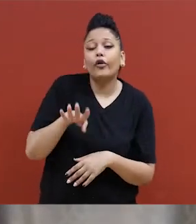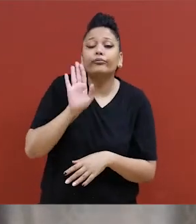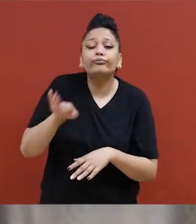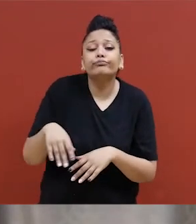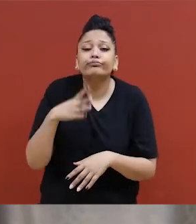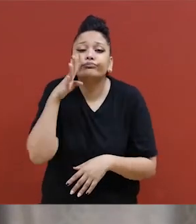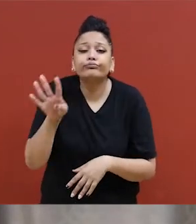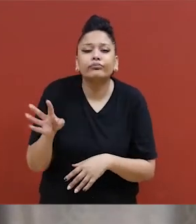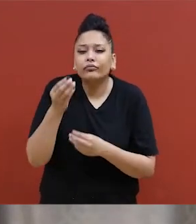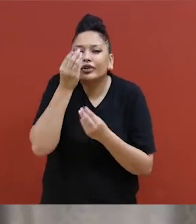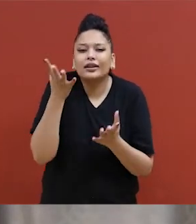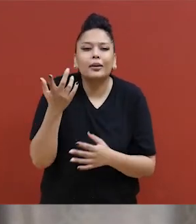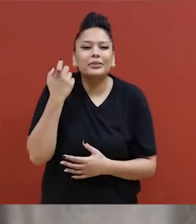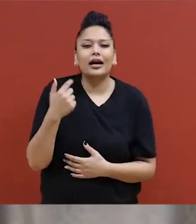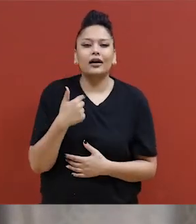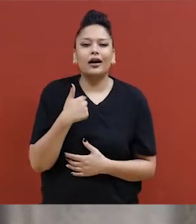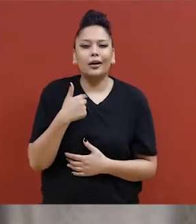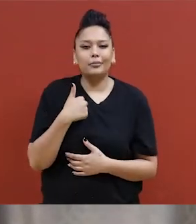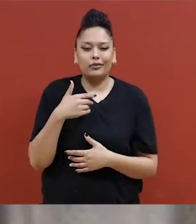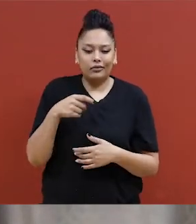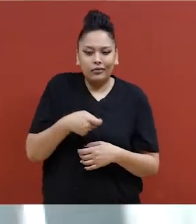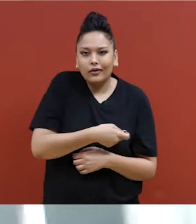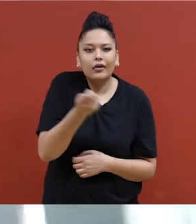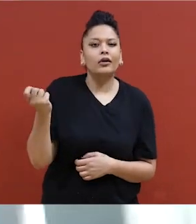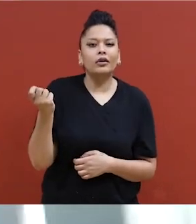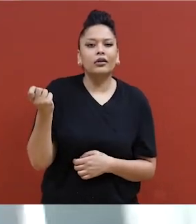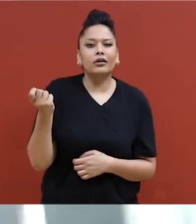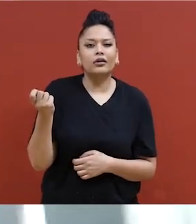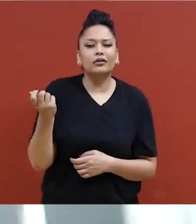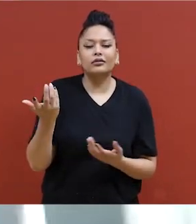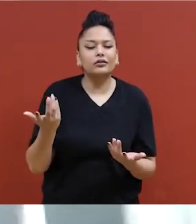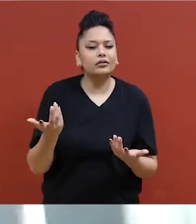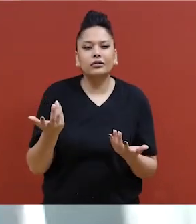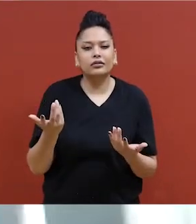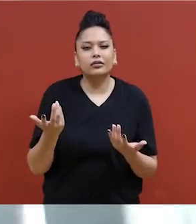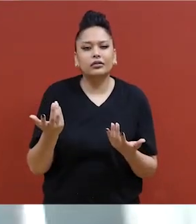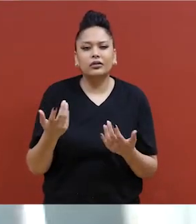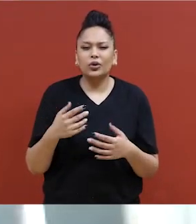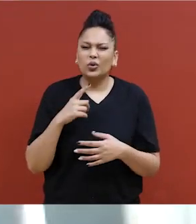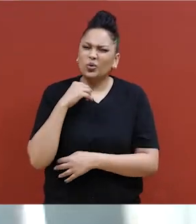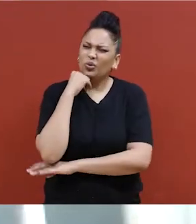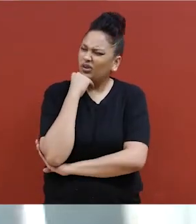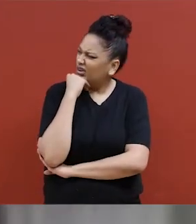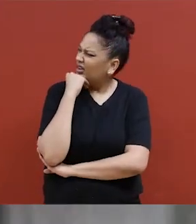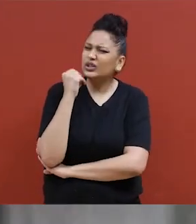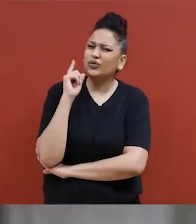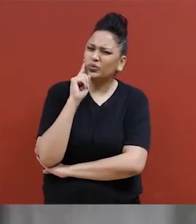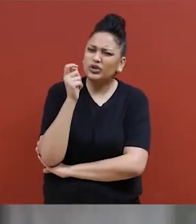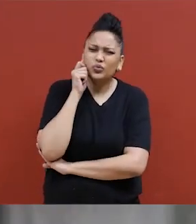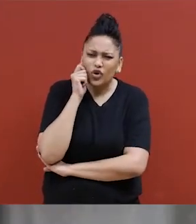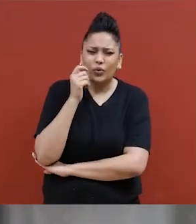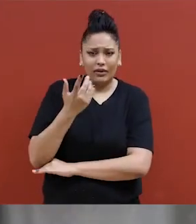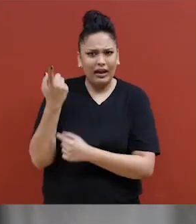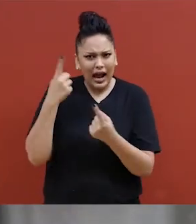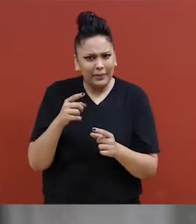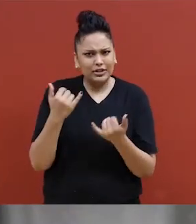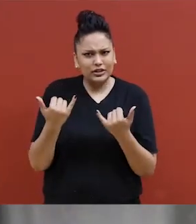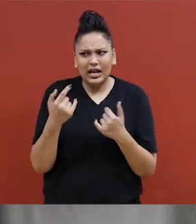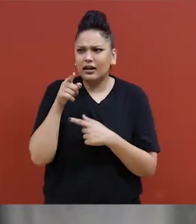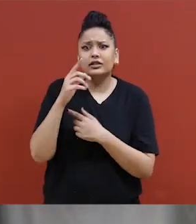away. Like, they don't even consider it. And that is so disrespectful. It happened just this morning,